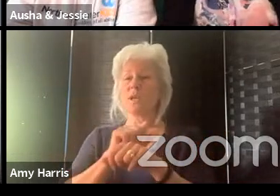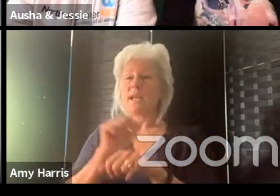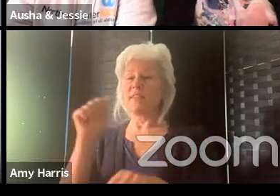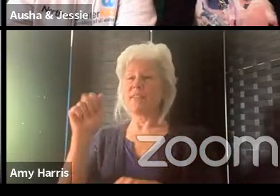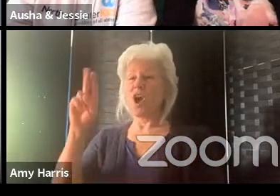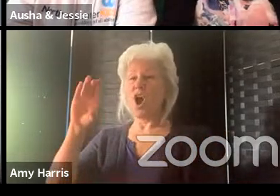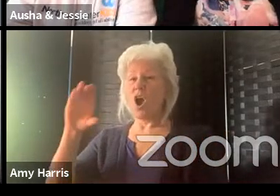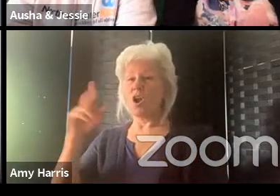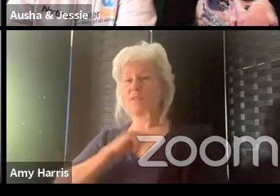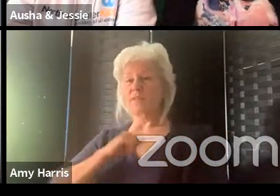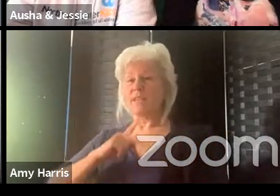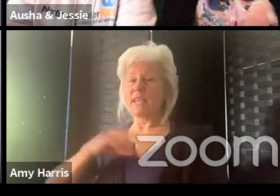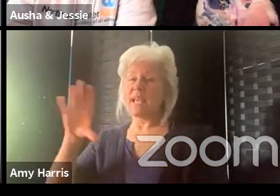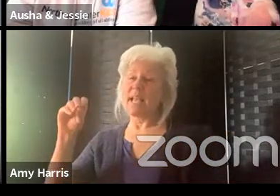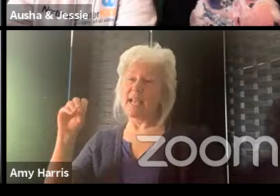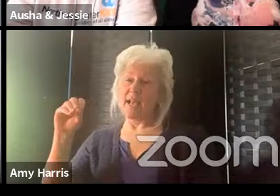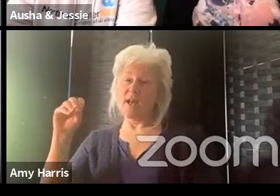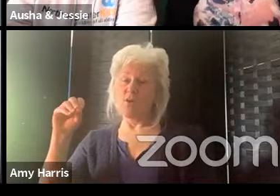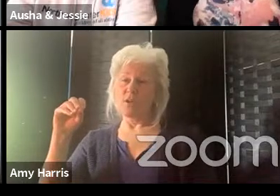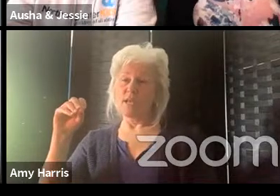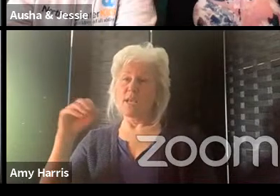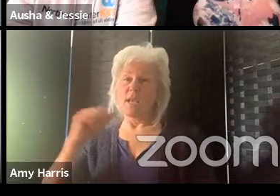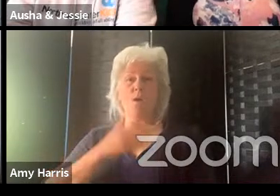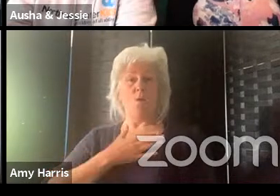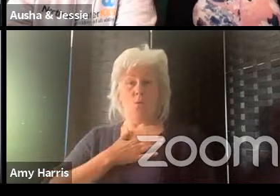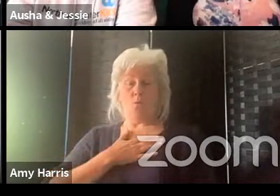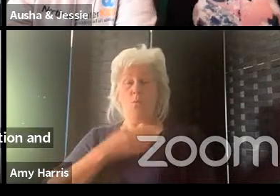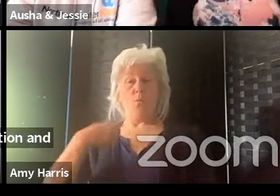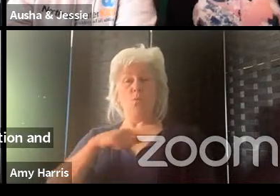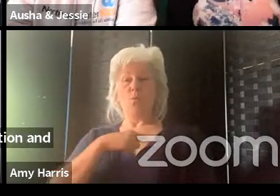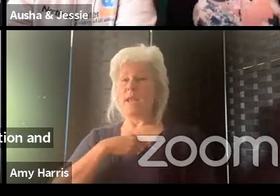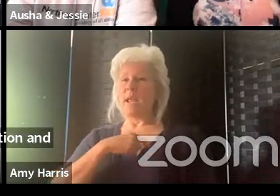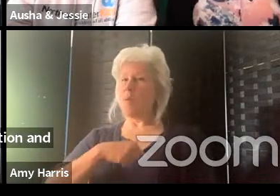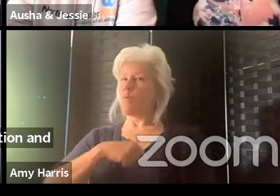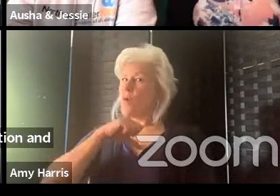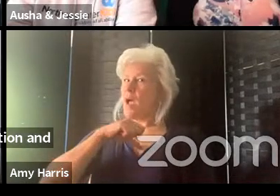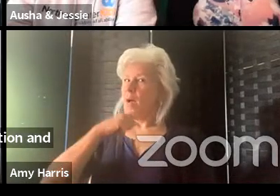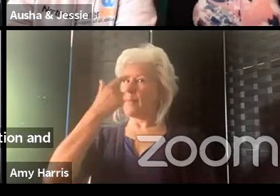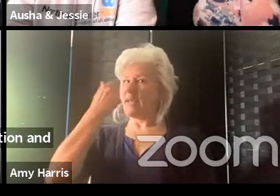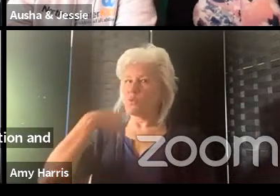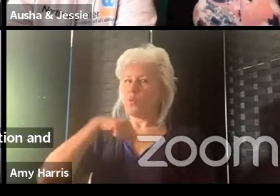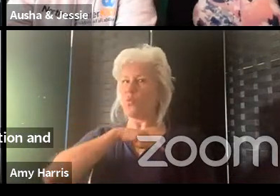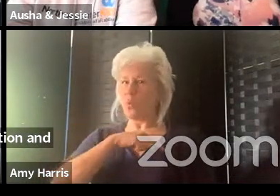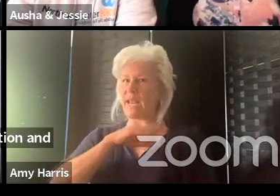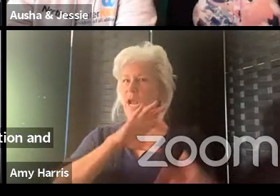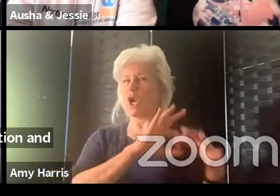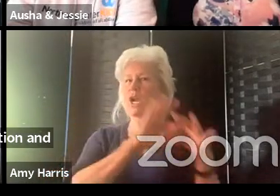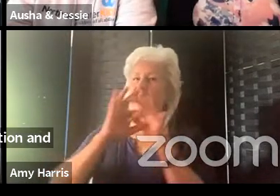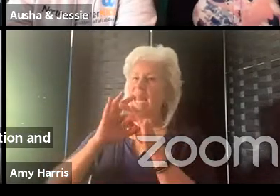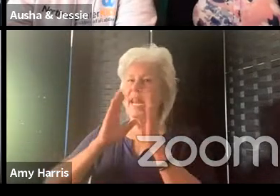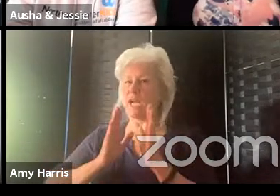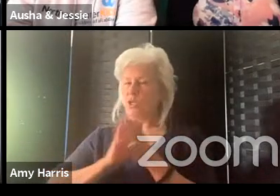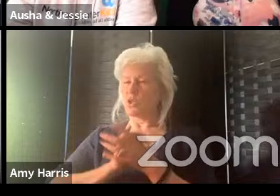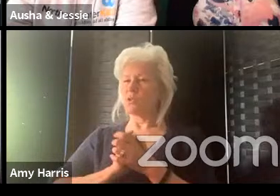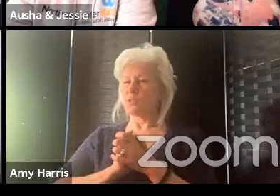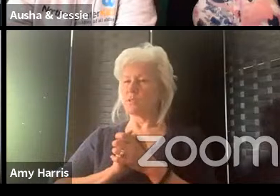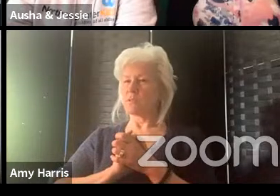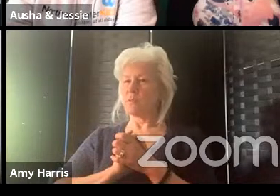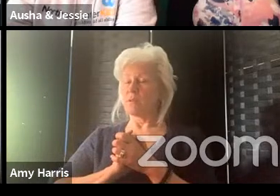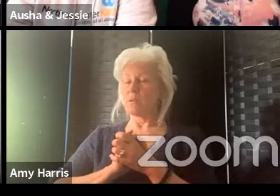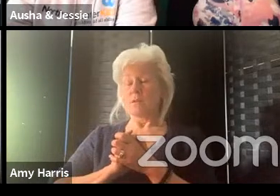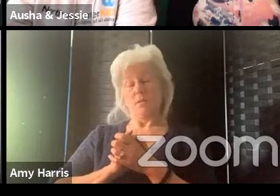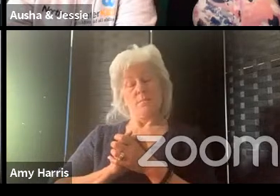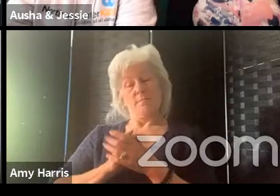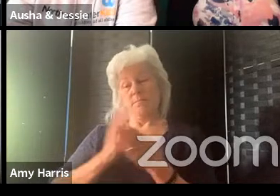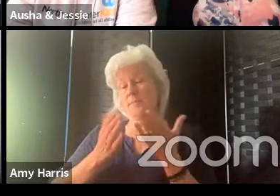County, we pride ourselves in being connectors. A lot of times we have been contacted by families